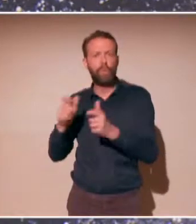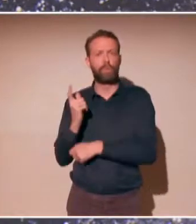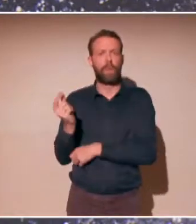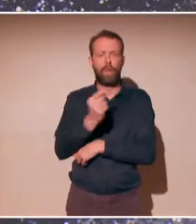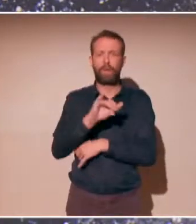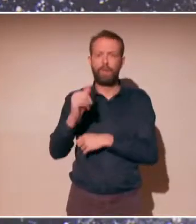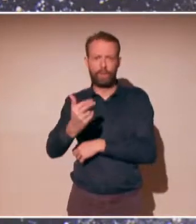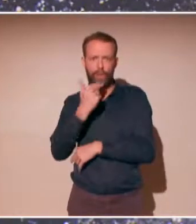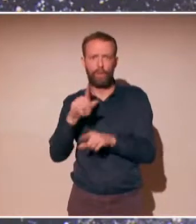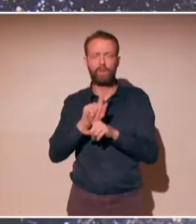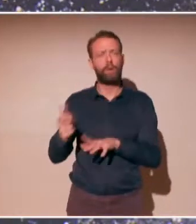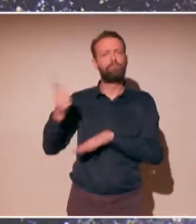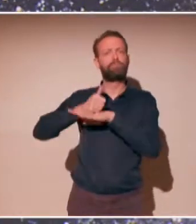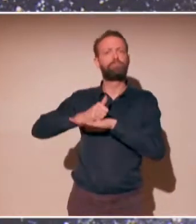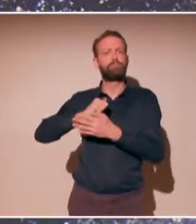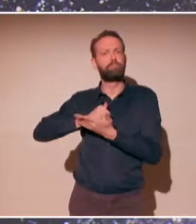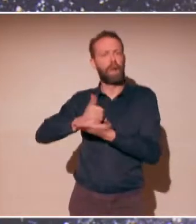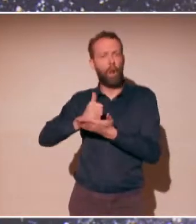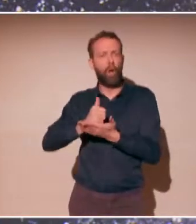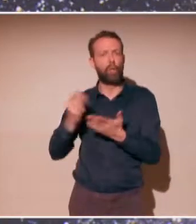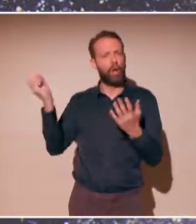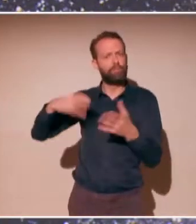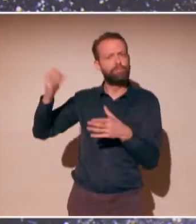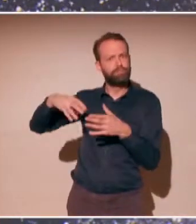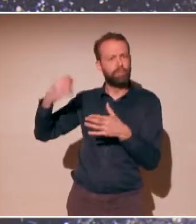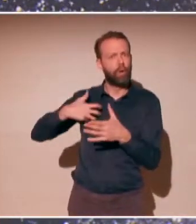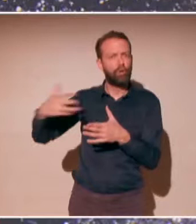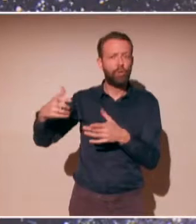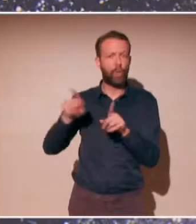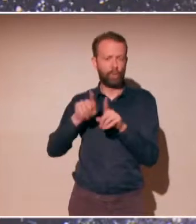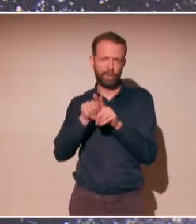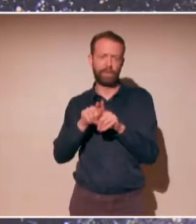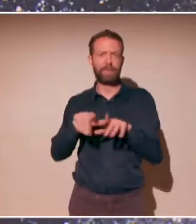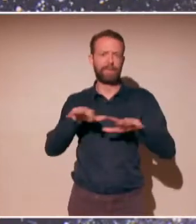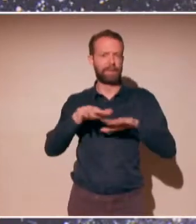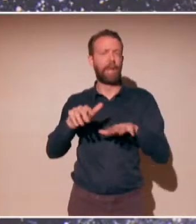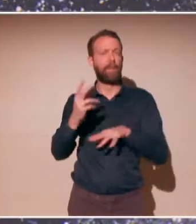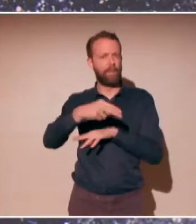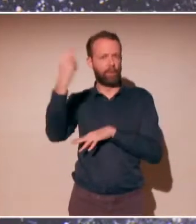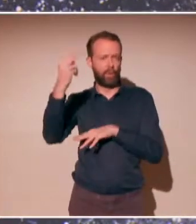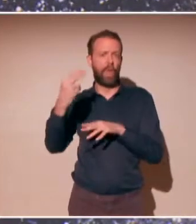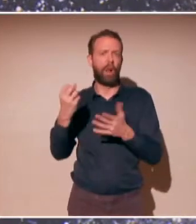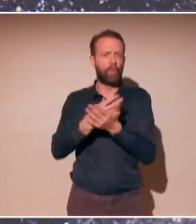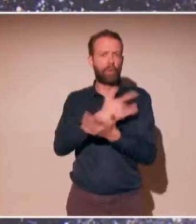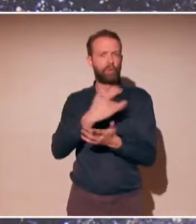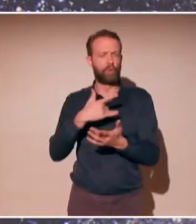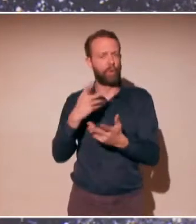data, which will allow us to constantly improve